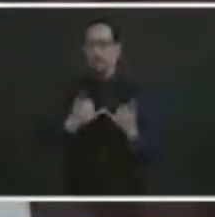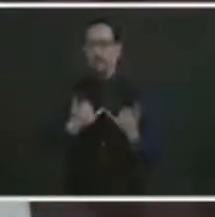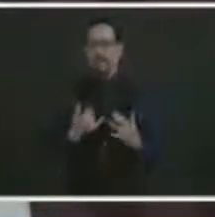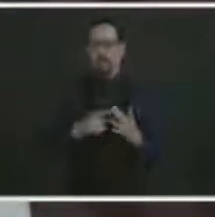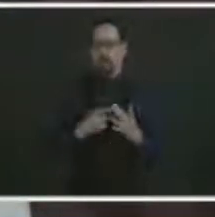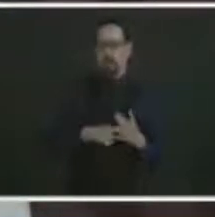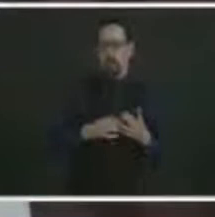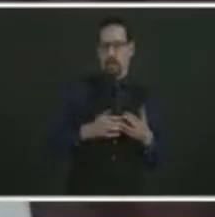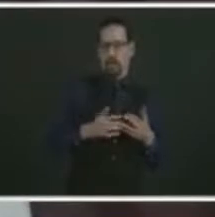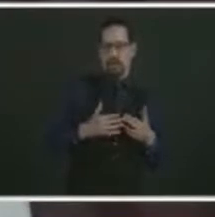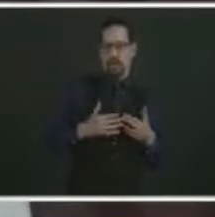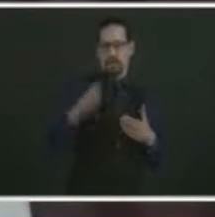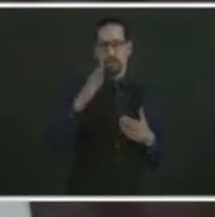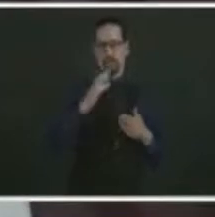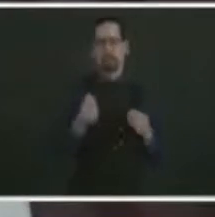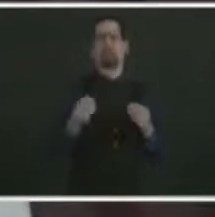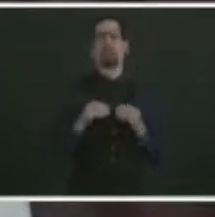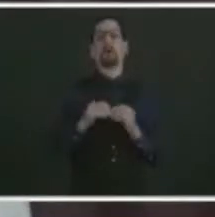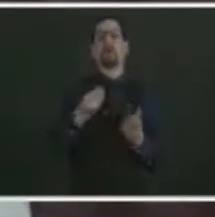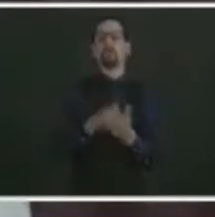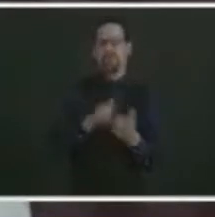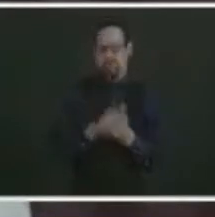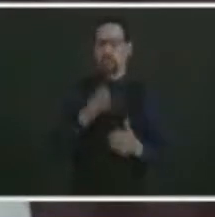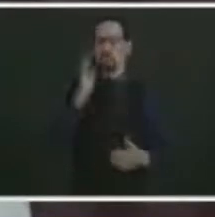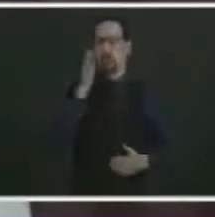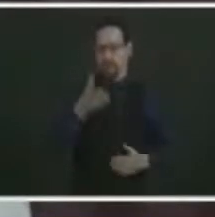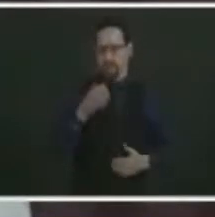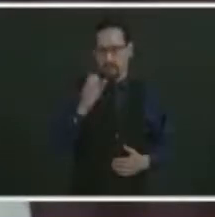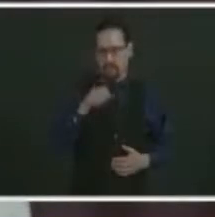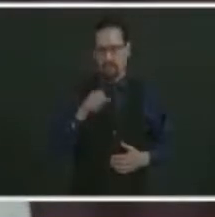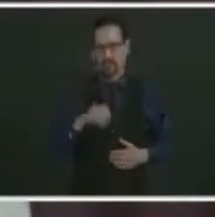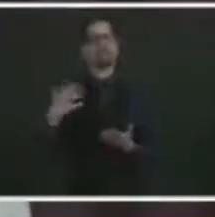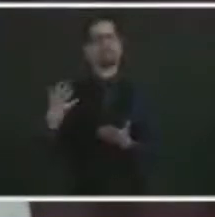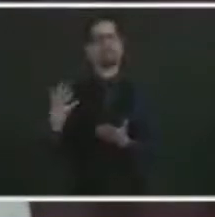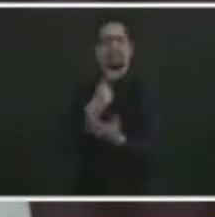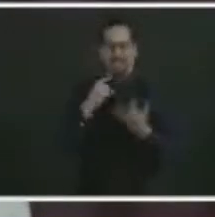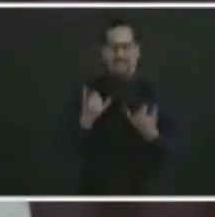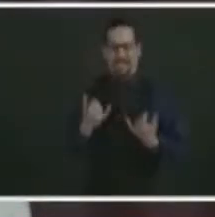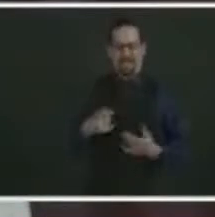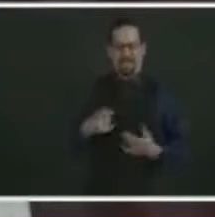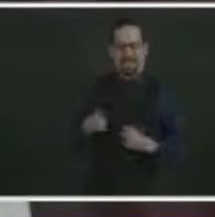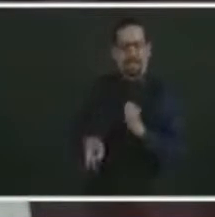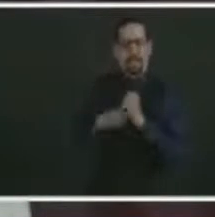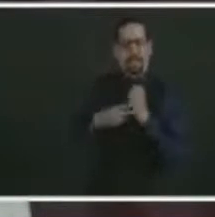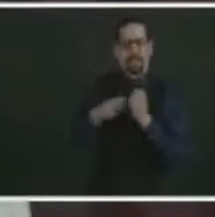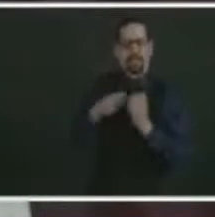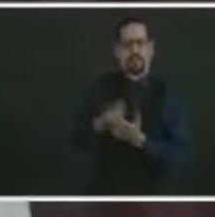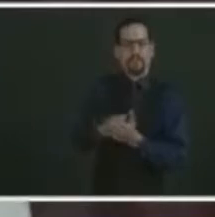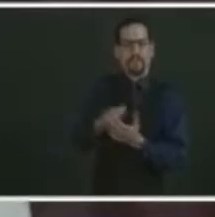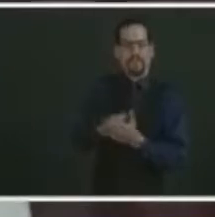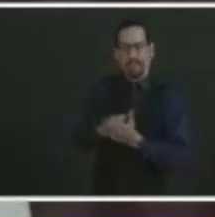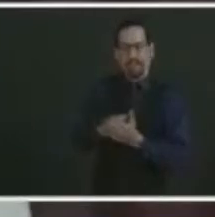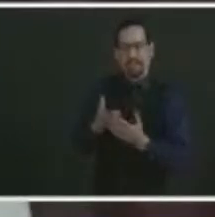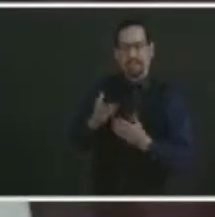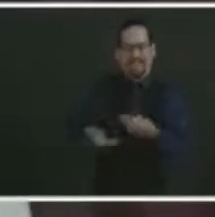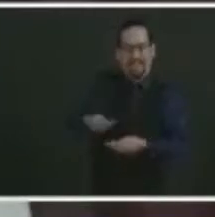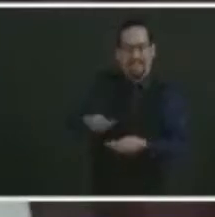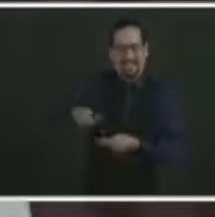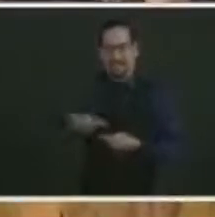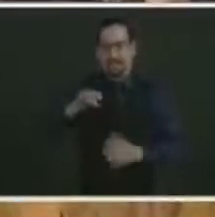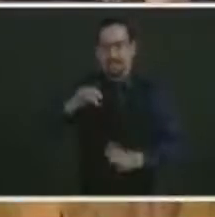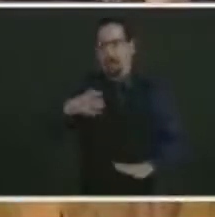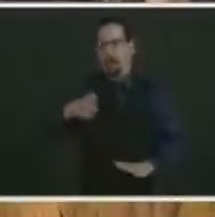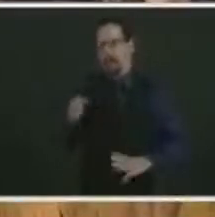able to maximize savings, and we're able to take care of our employees we're not looking to necessarily create winners out of this. We just wanted to hold them